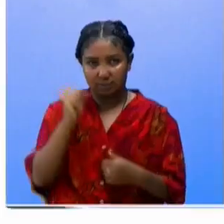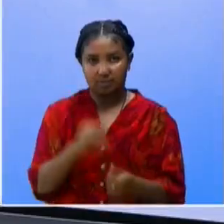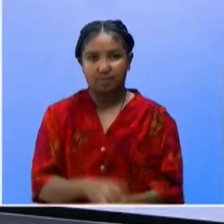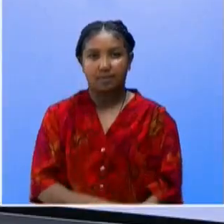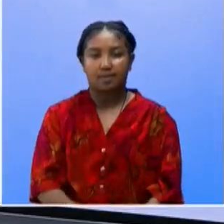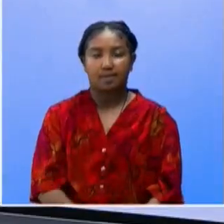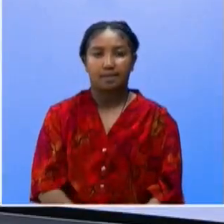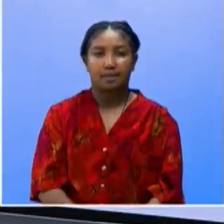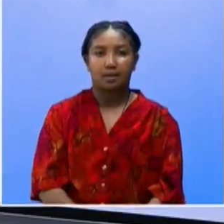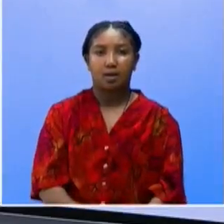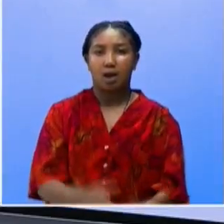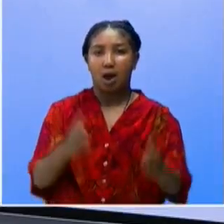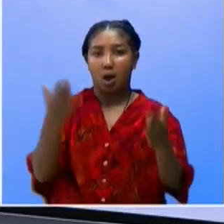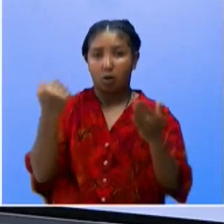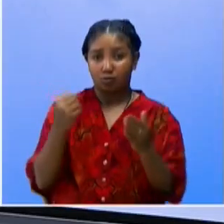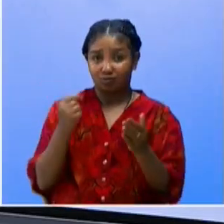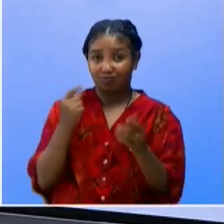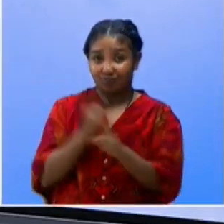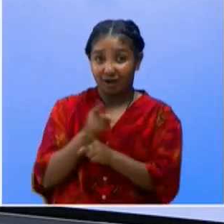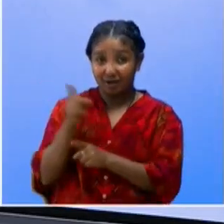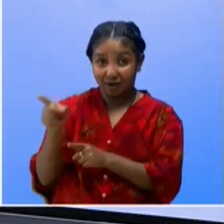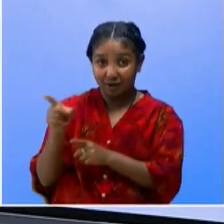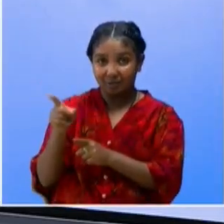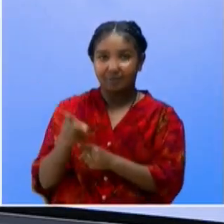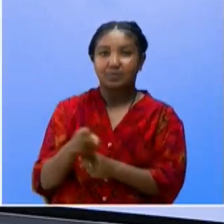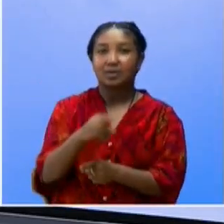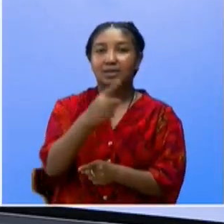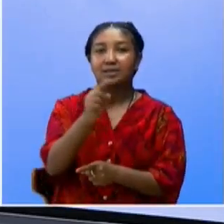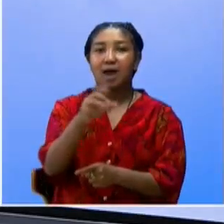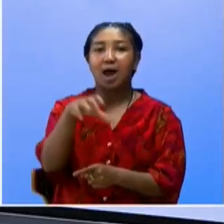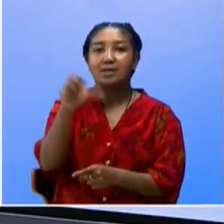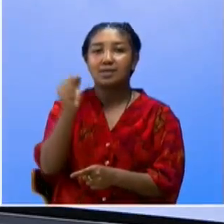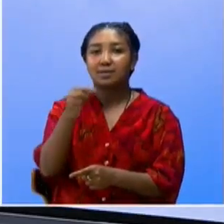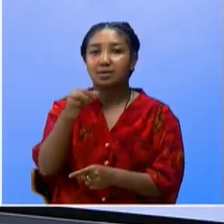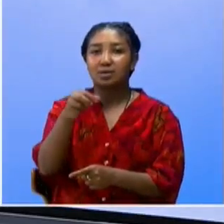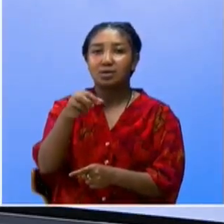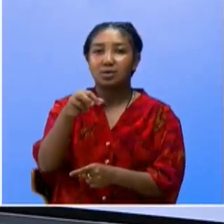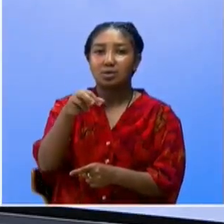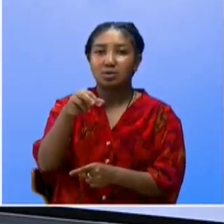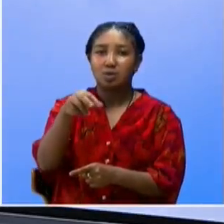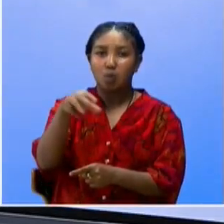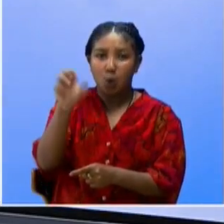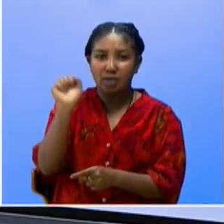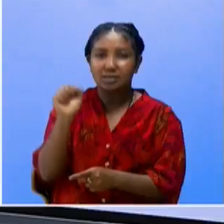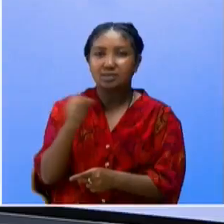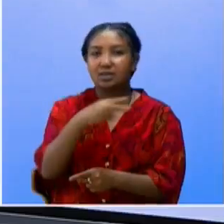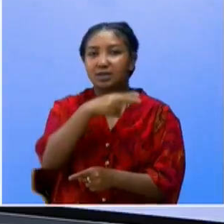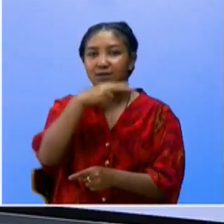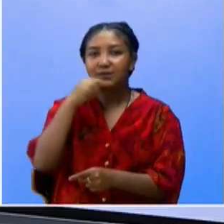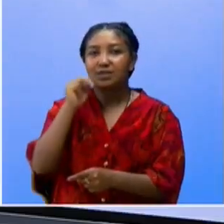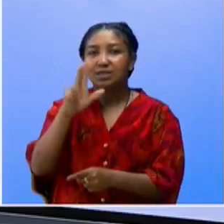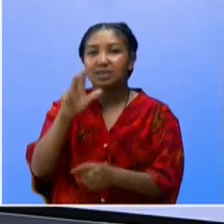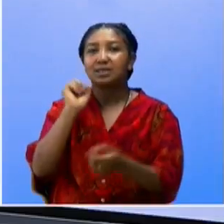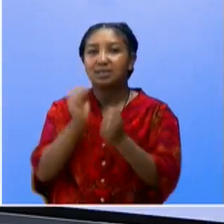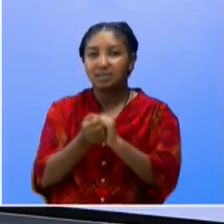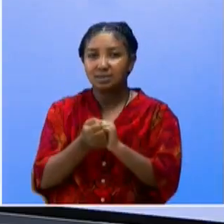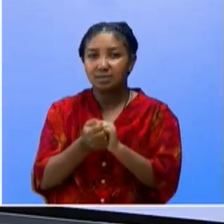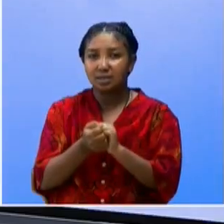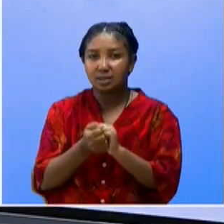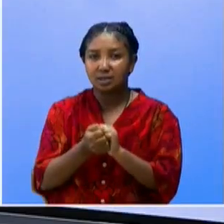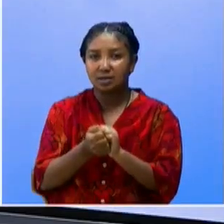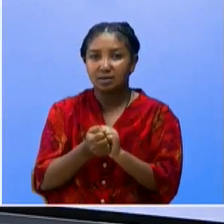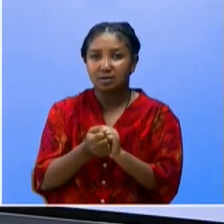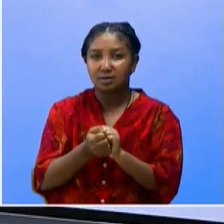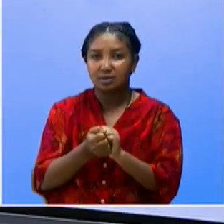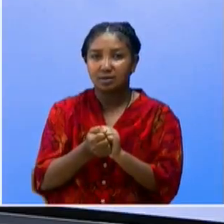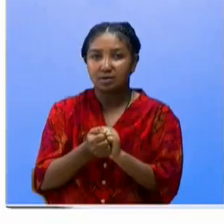Was. I hope I'm right. Yeah? The assignment was. Then what about the verb 3 form of this one?